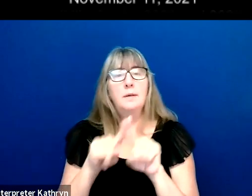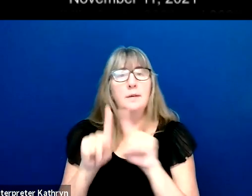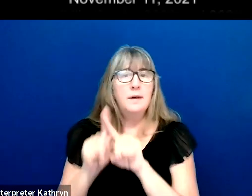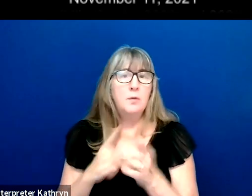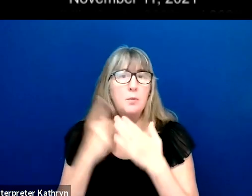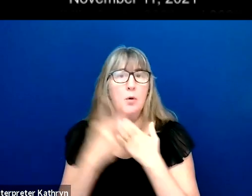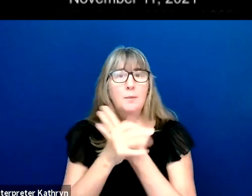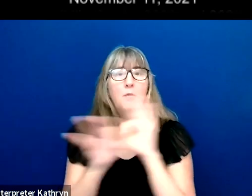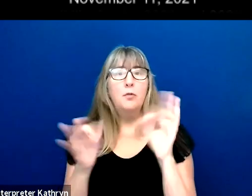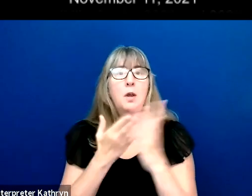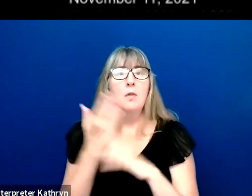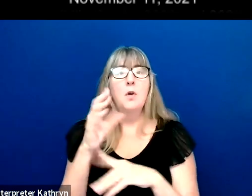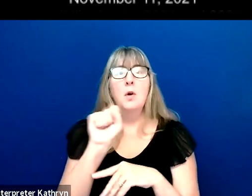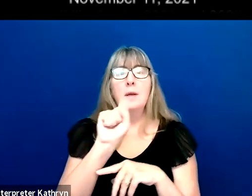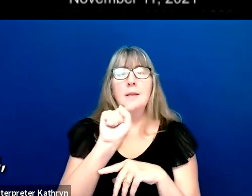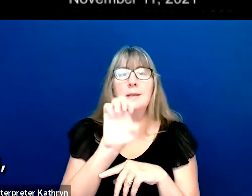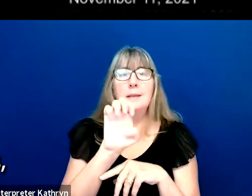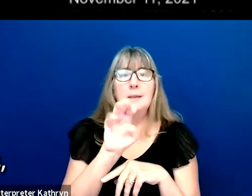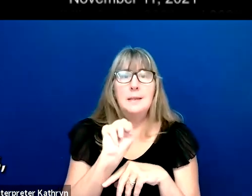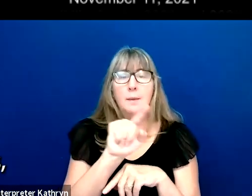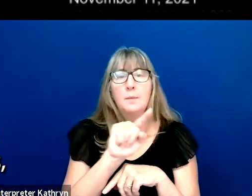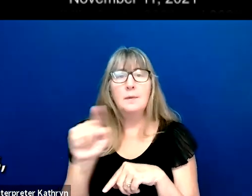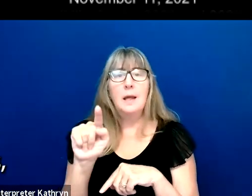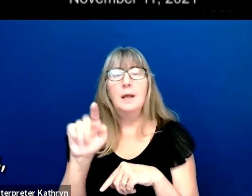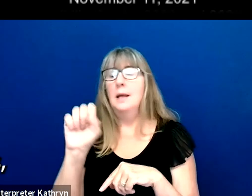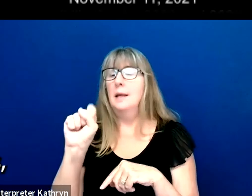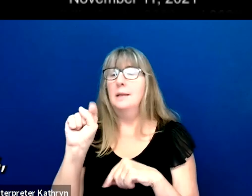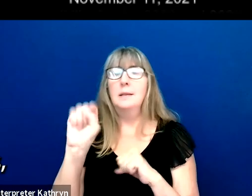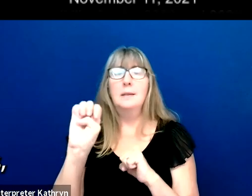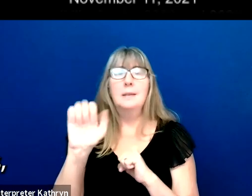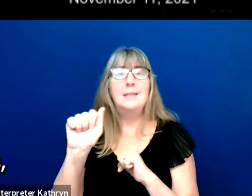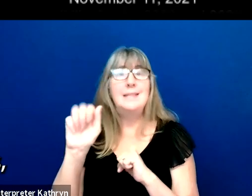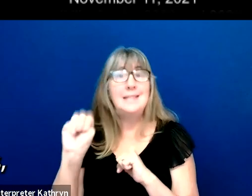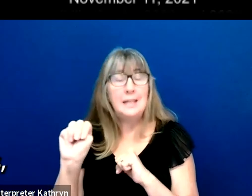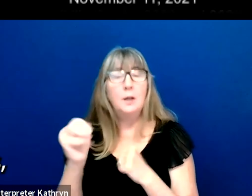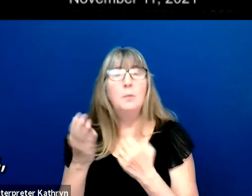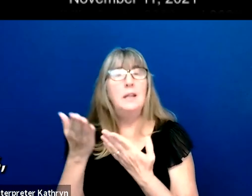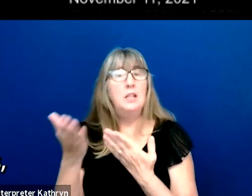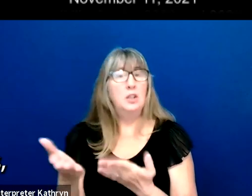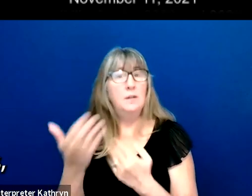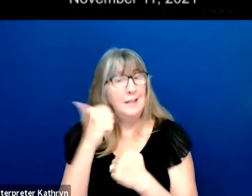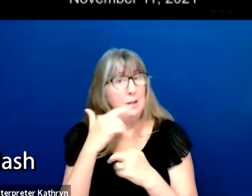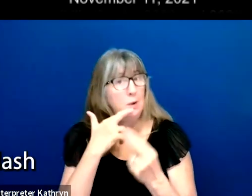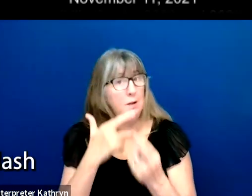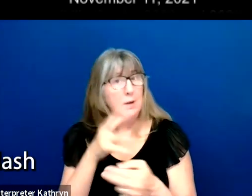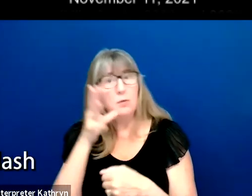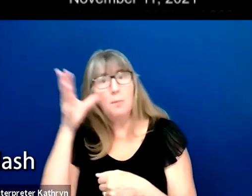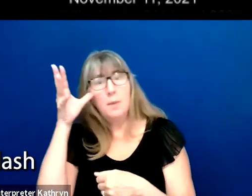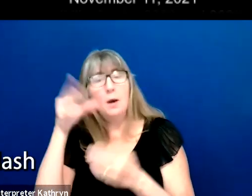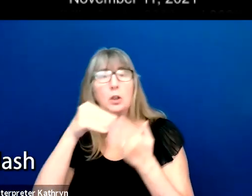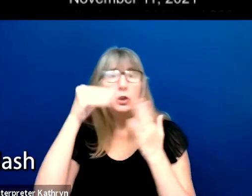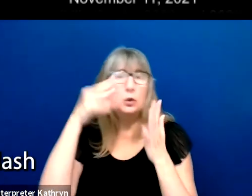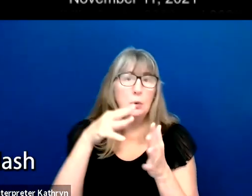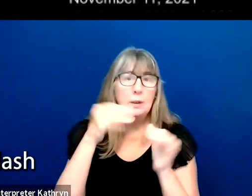through STEM/STEAM initiatives. Do you have any recommendations for the parents, students, individuals pivoting